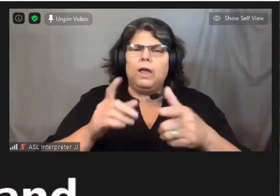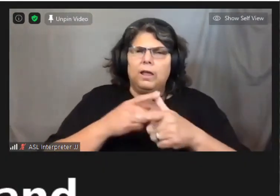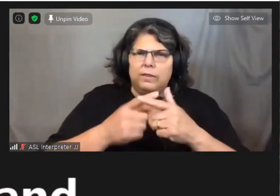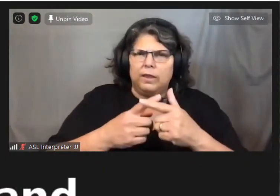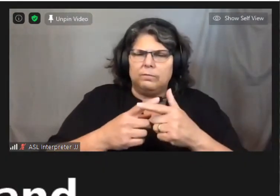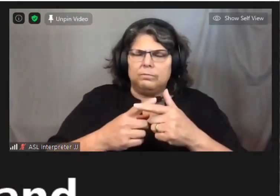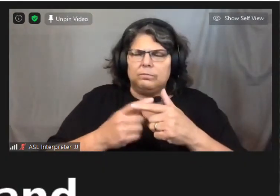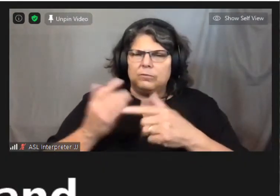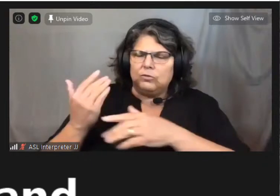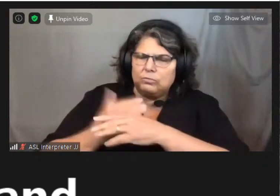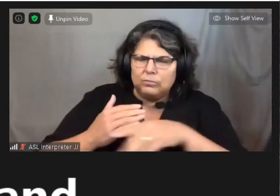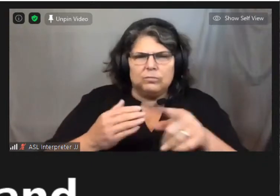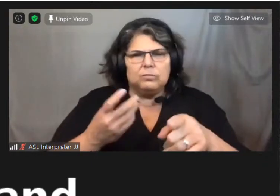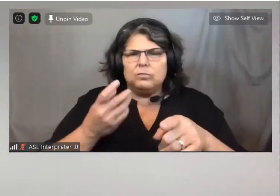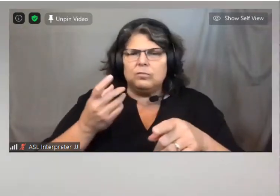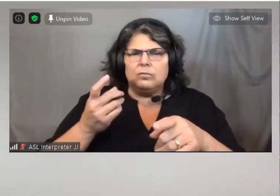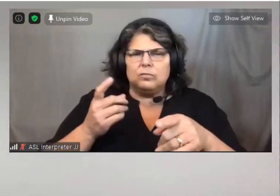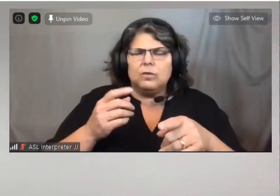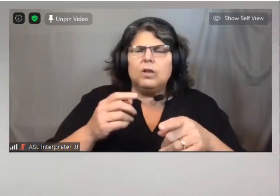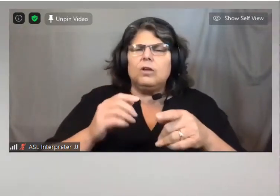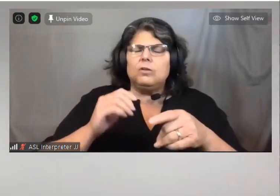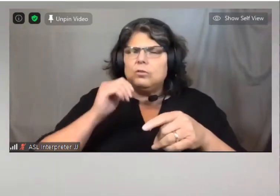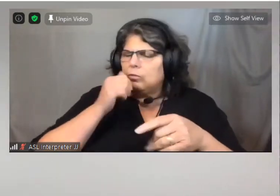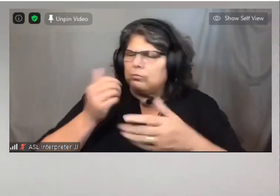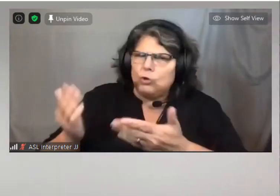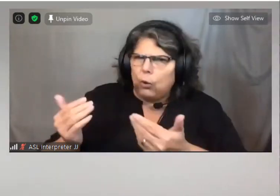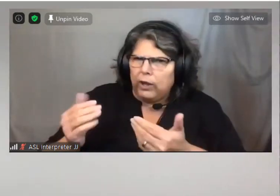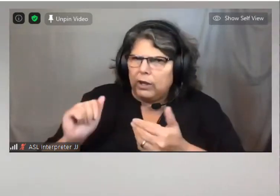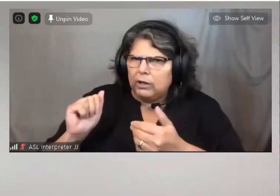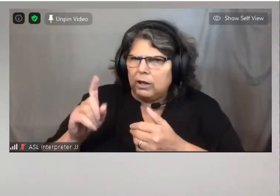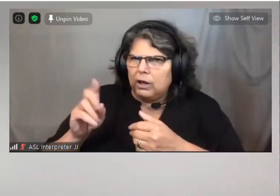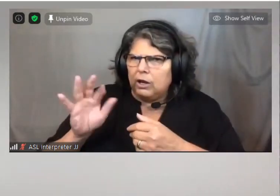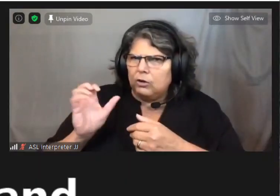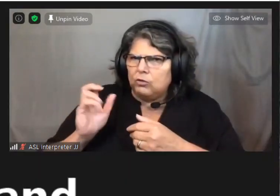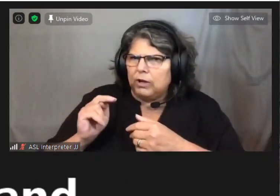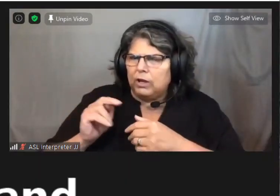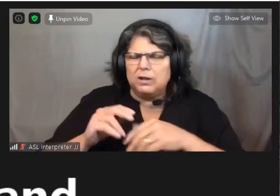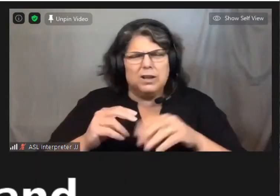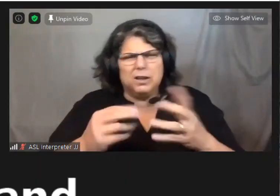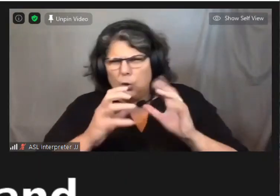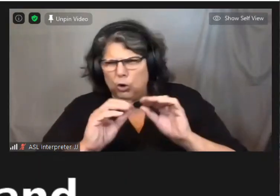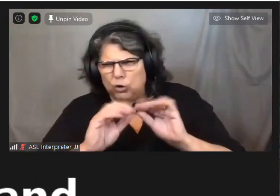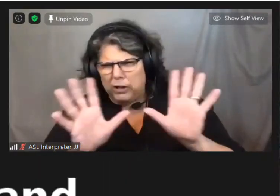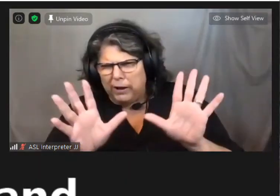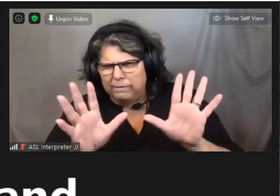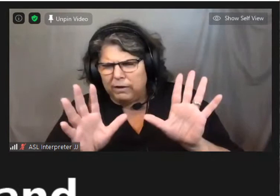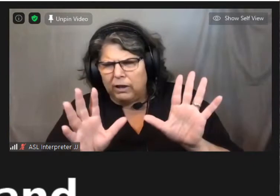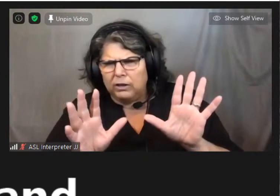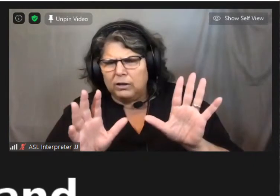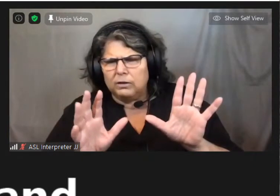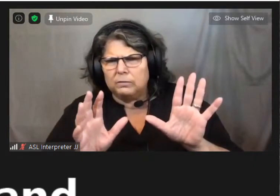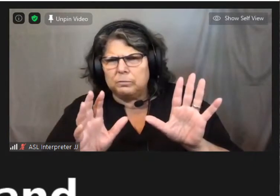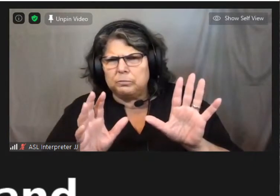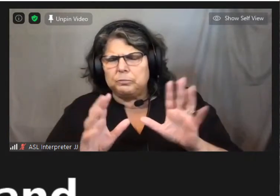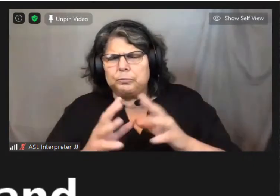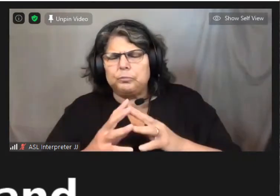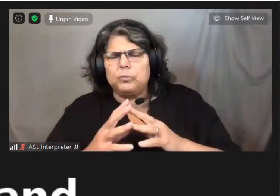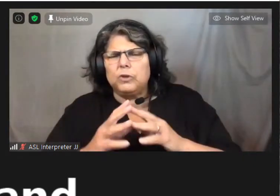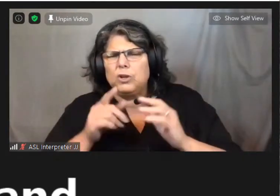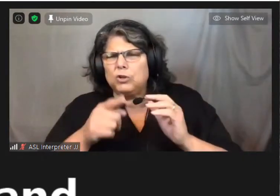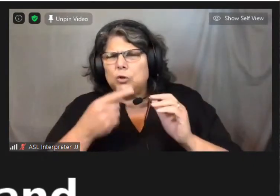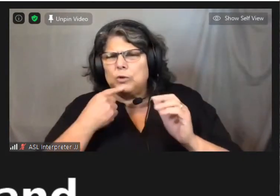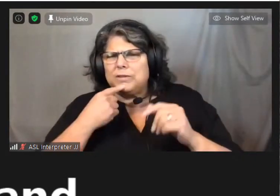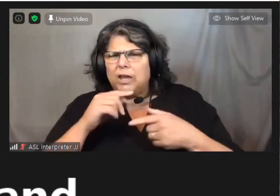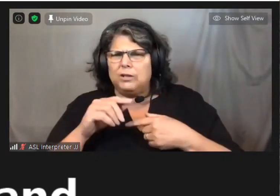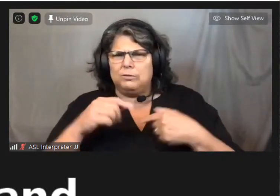that will relax some of this more. I'm sorry. Go ahead, Adrian. Just to clarify, I just want to be very clear about this. When you say